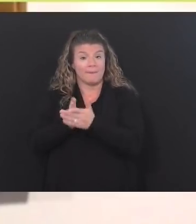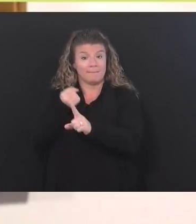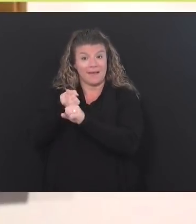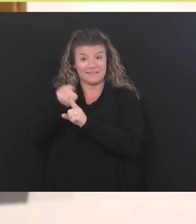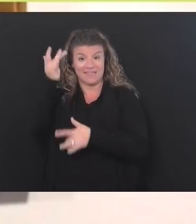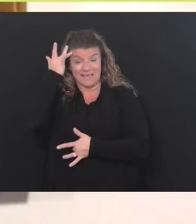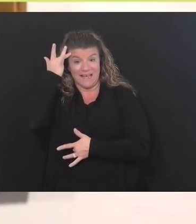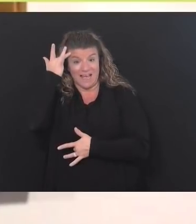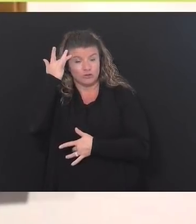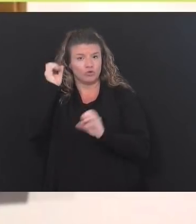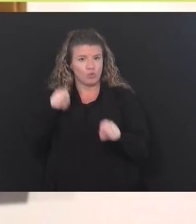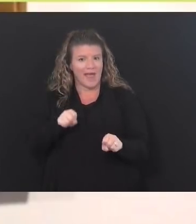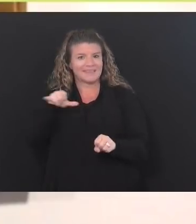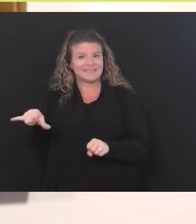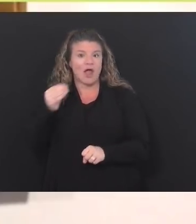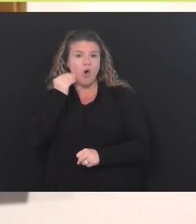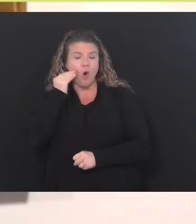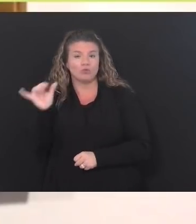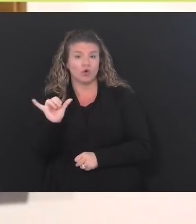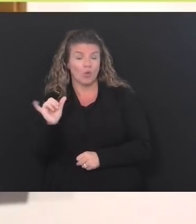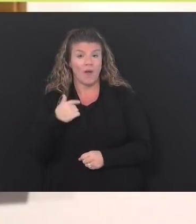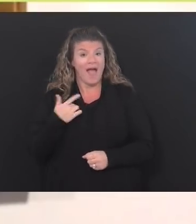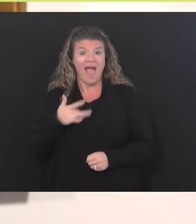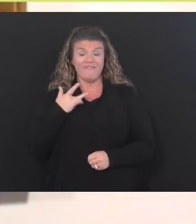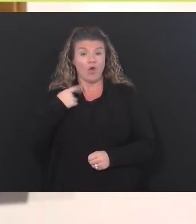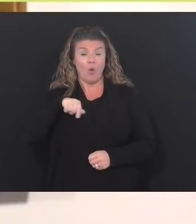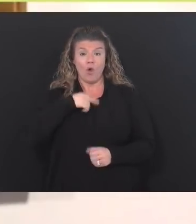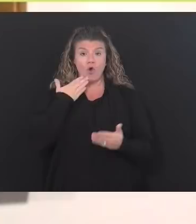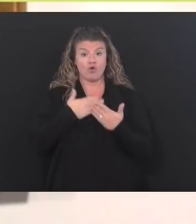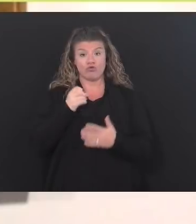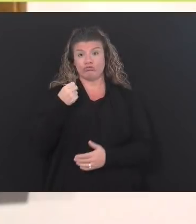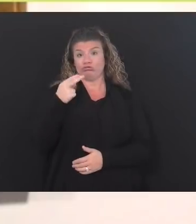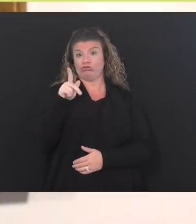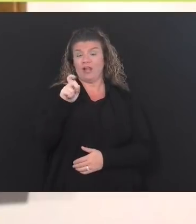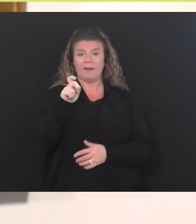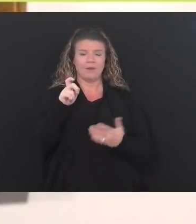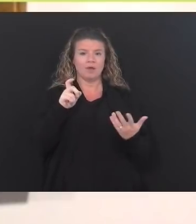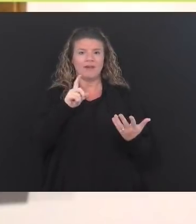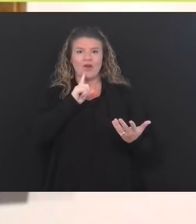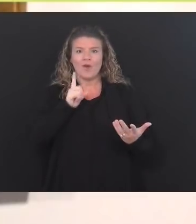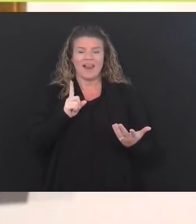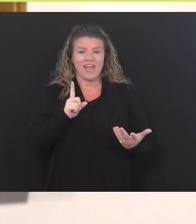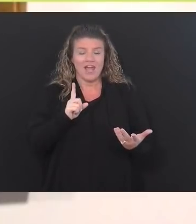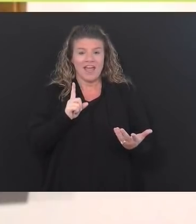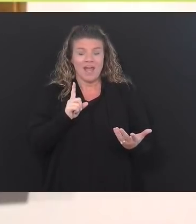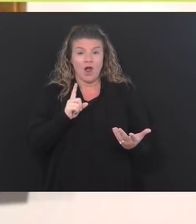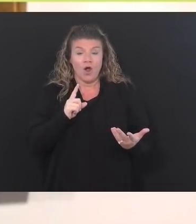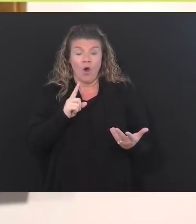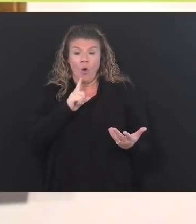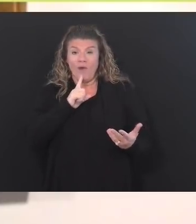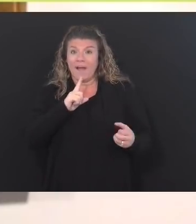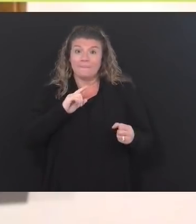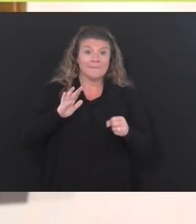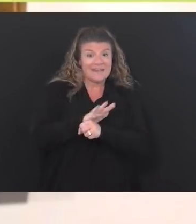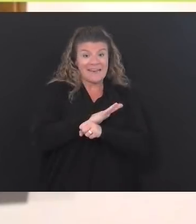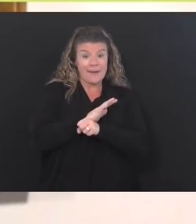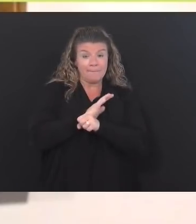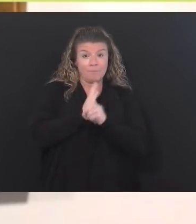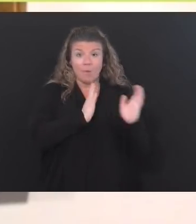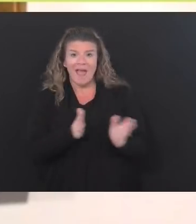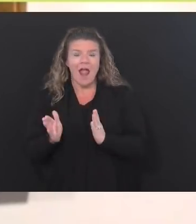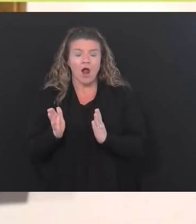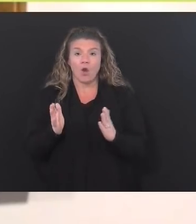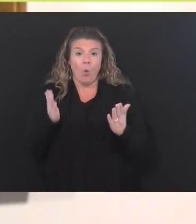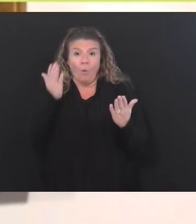that we are in relatively good shape. You can never be completely prepared for something that you don't exactly